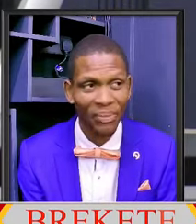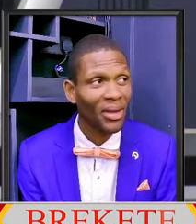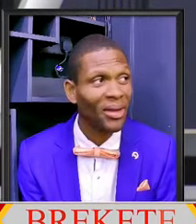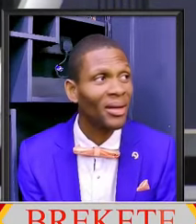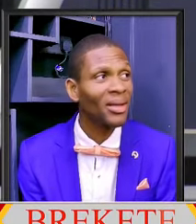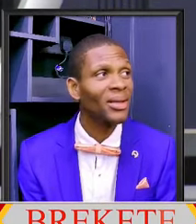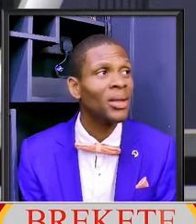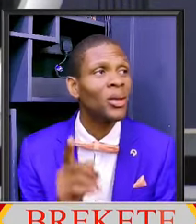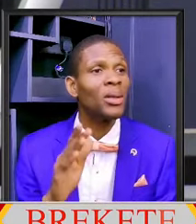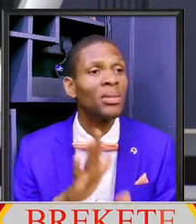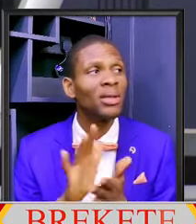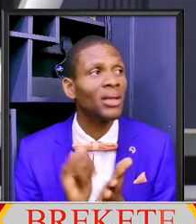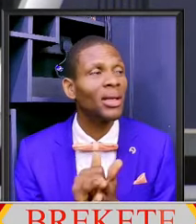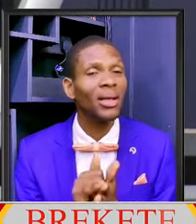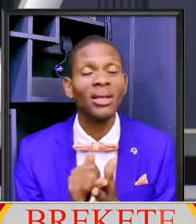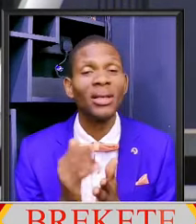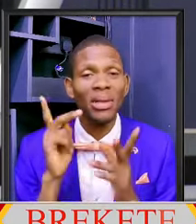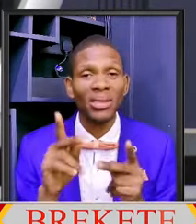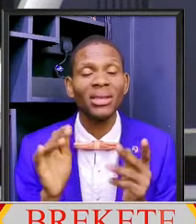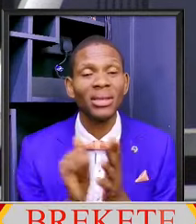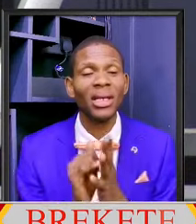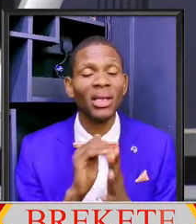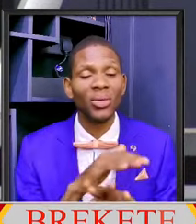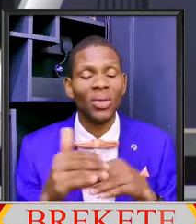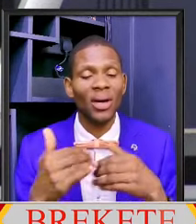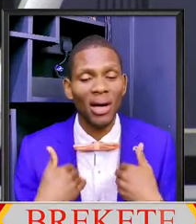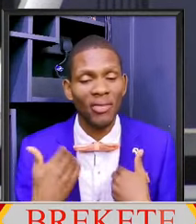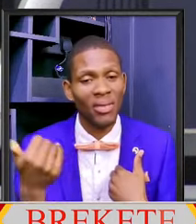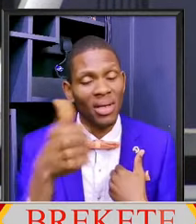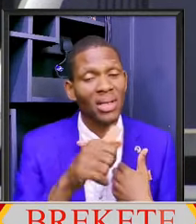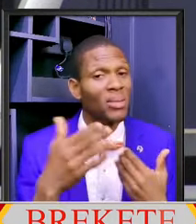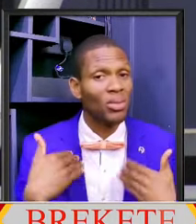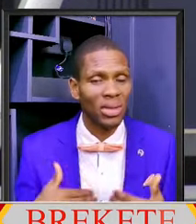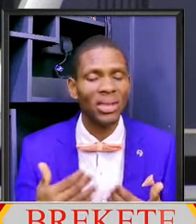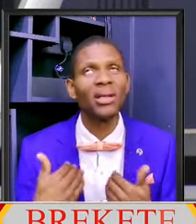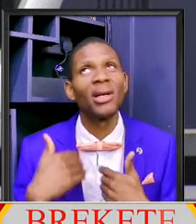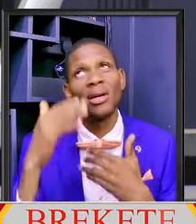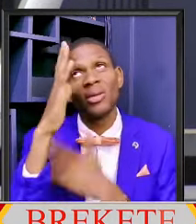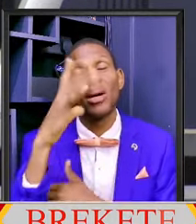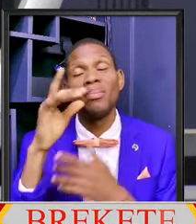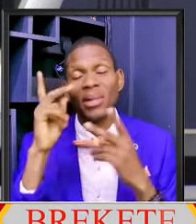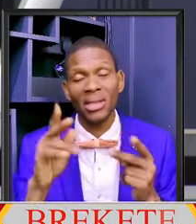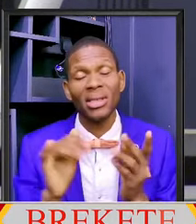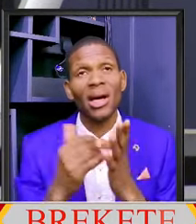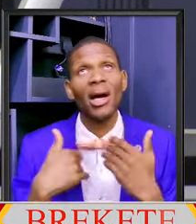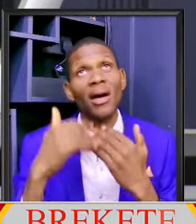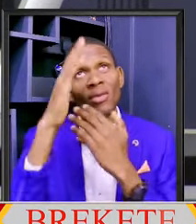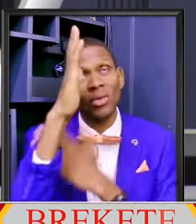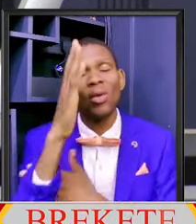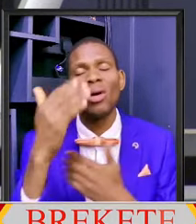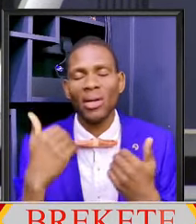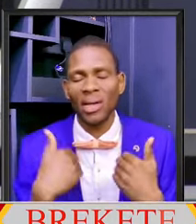When I believe say Percy will not get anybody, he get God, have you? And Percy will get God, he get everything.